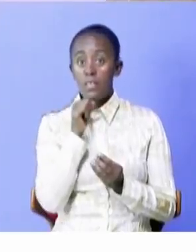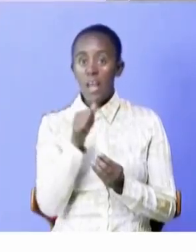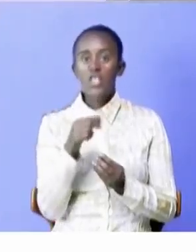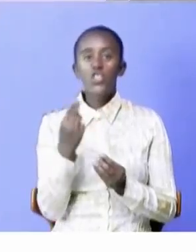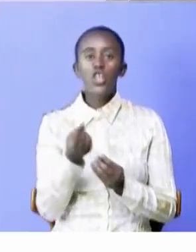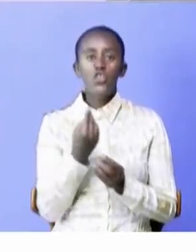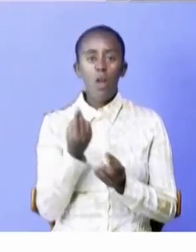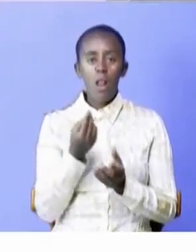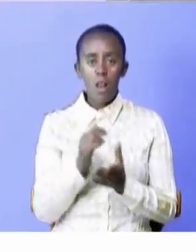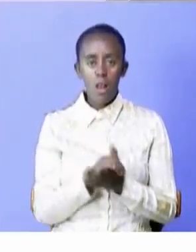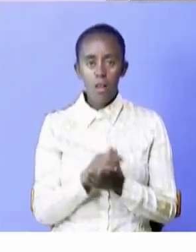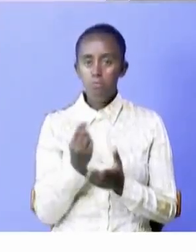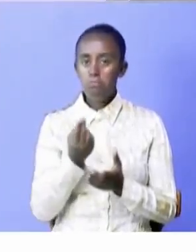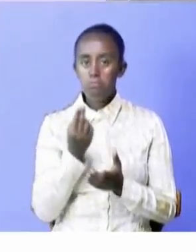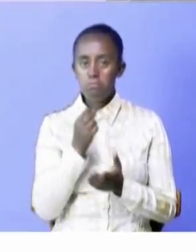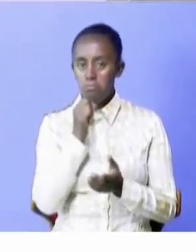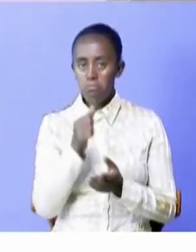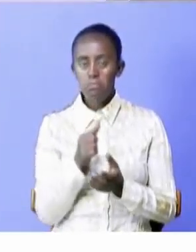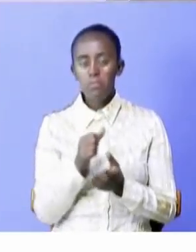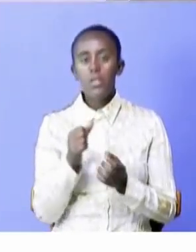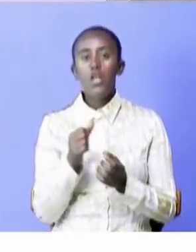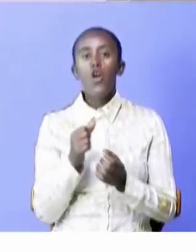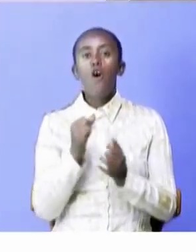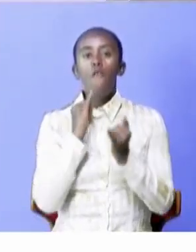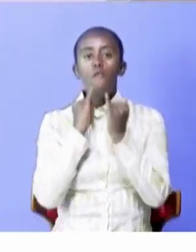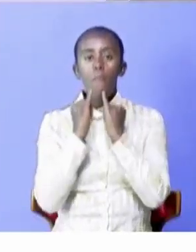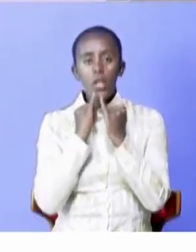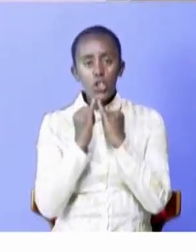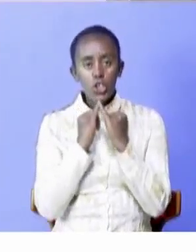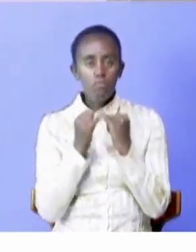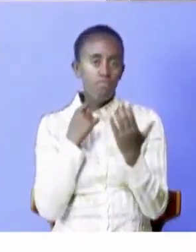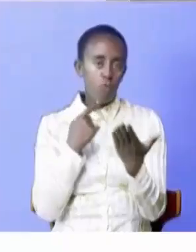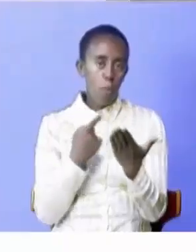non-essential information.